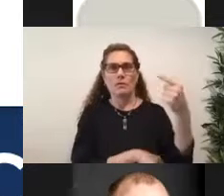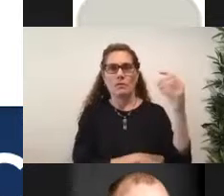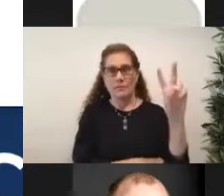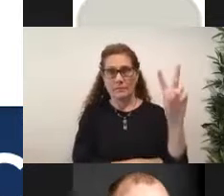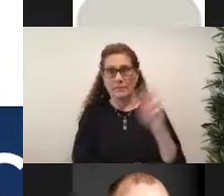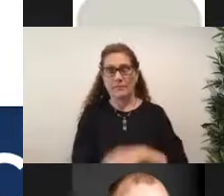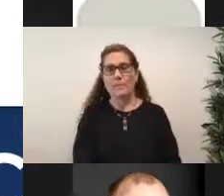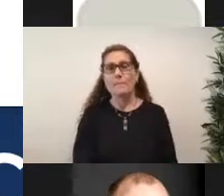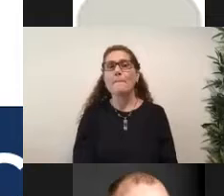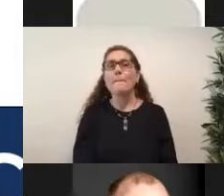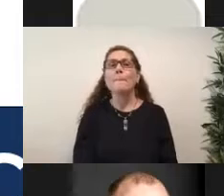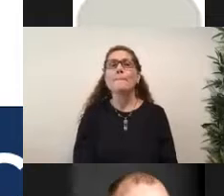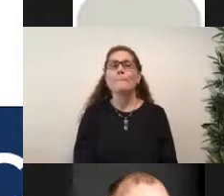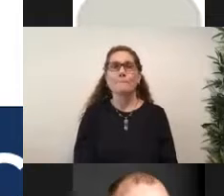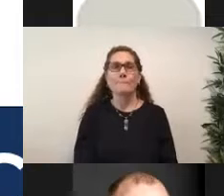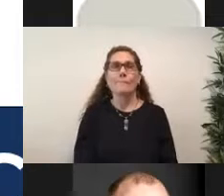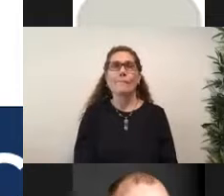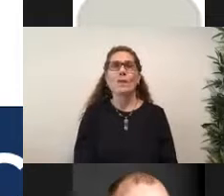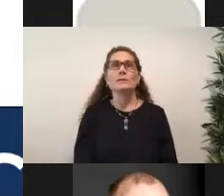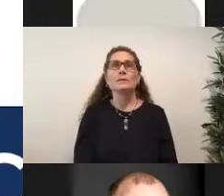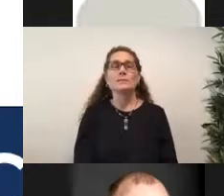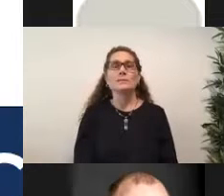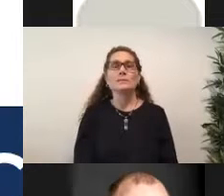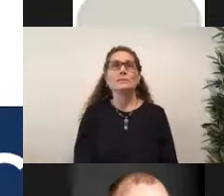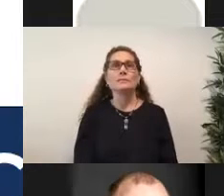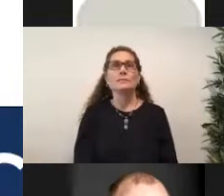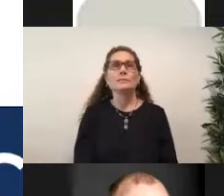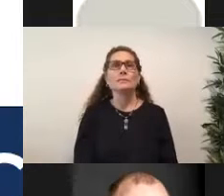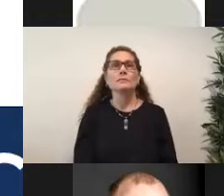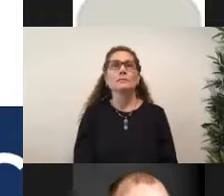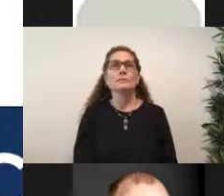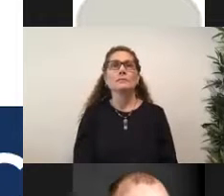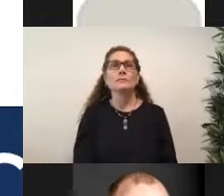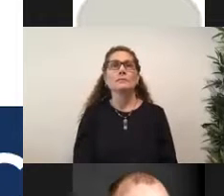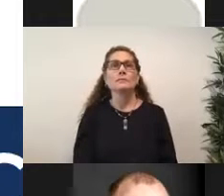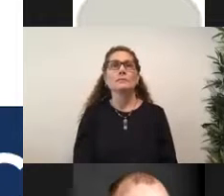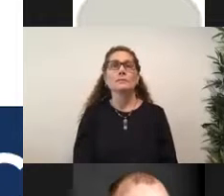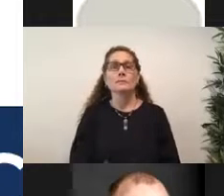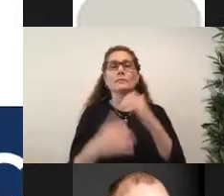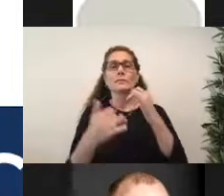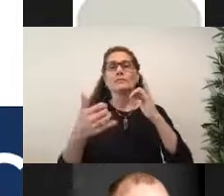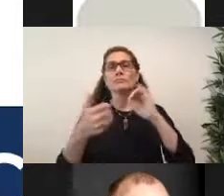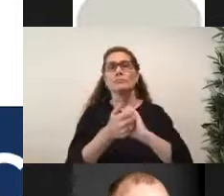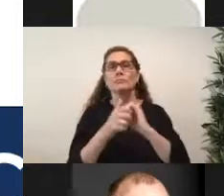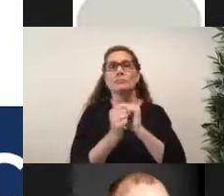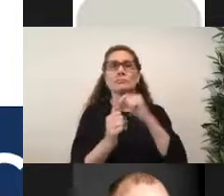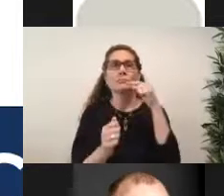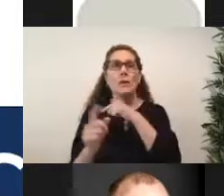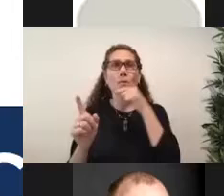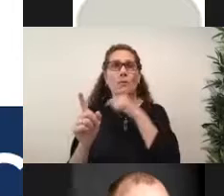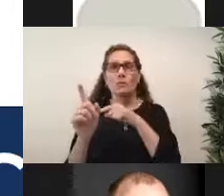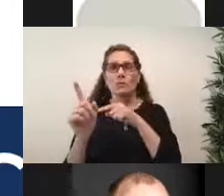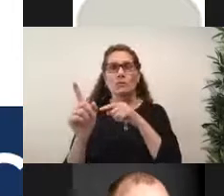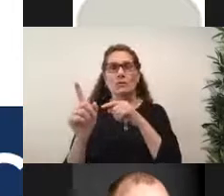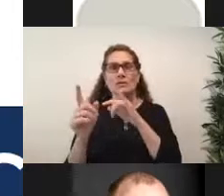Seton Schools, and Children's Hospital. Beginning Monday, November 8th, we'll have vaccine at 12 Milwaukee Public Schools and 9